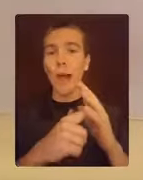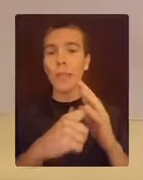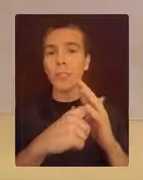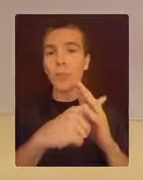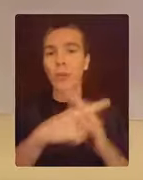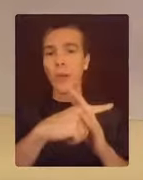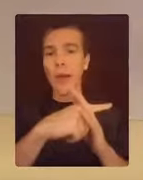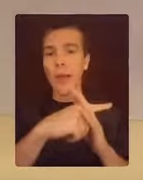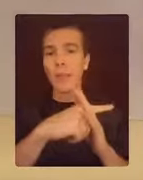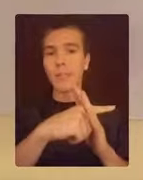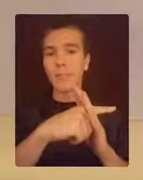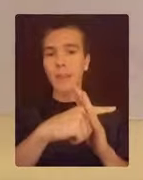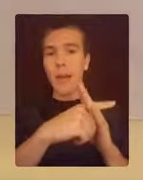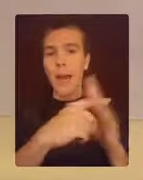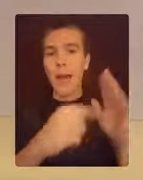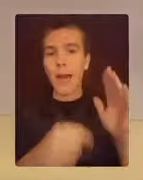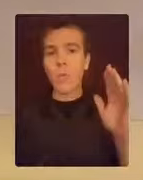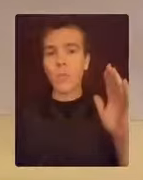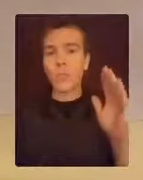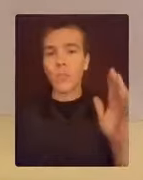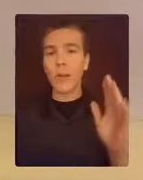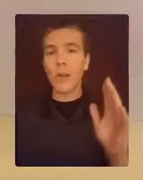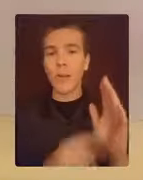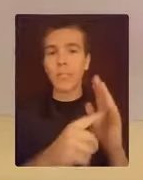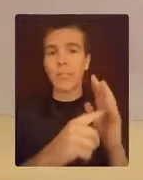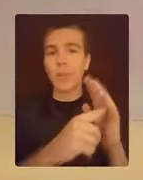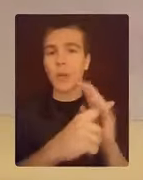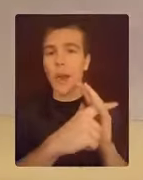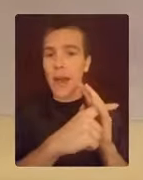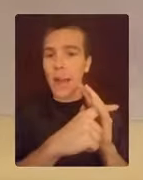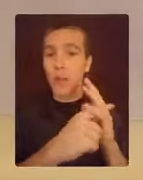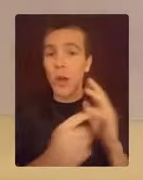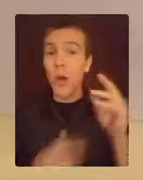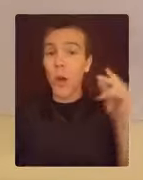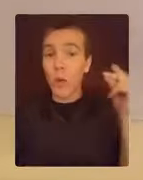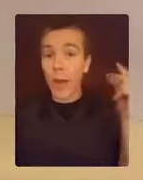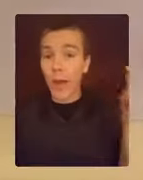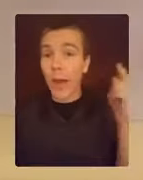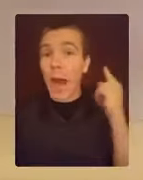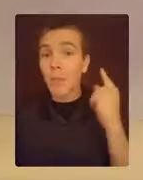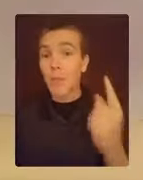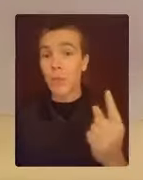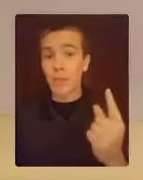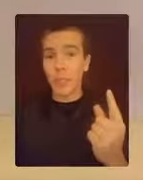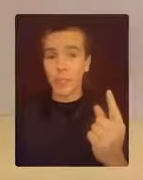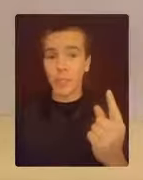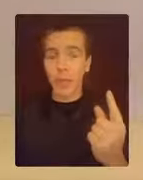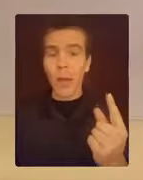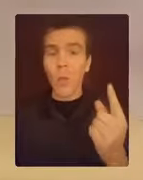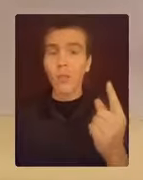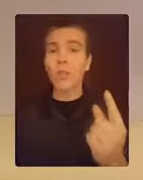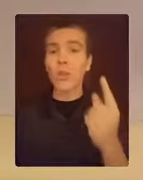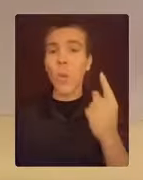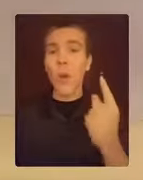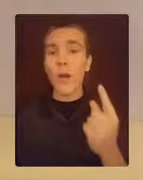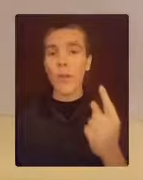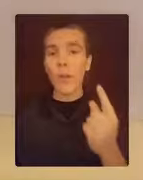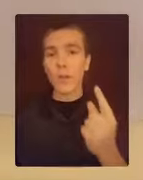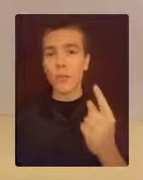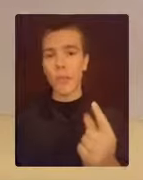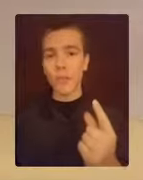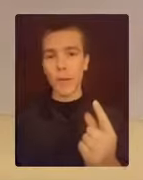will pass through your hand. And once your finger passes through your hand, you know, okay, I'm dreaming. Once you're